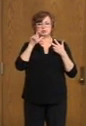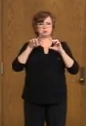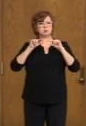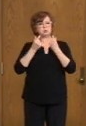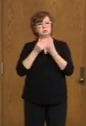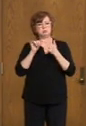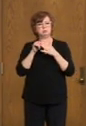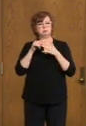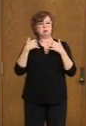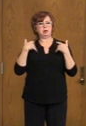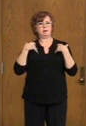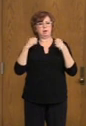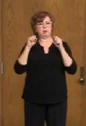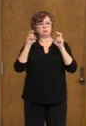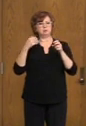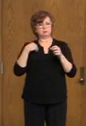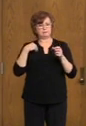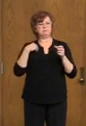it,